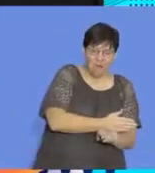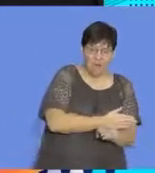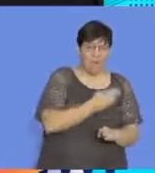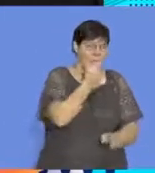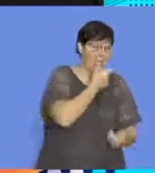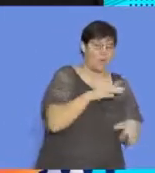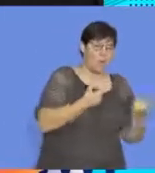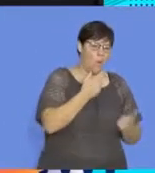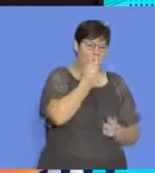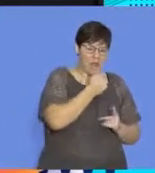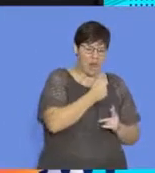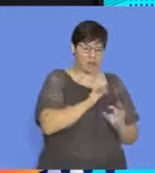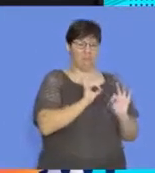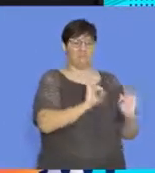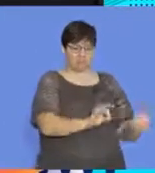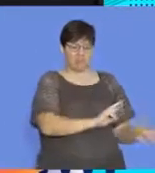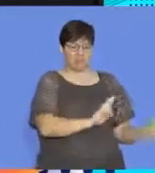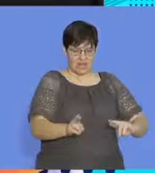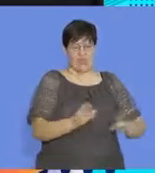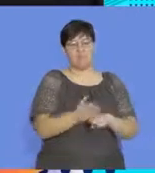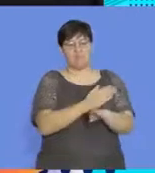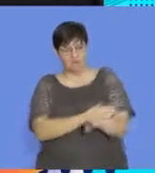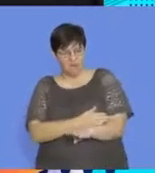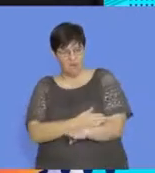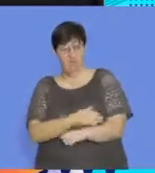ways in which self-pollination doesn't occur.